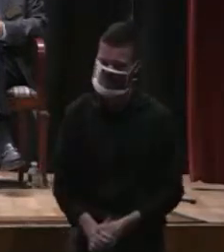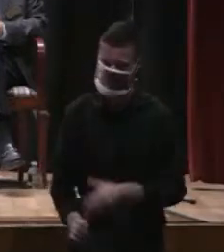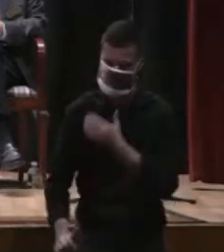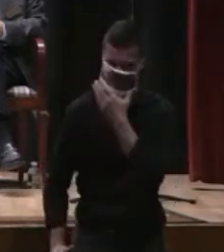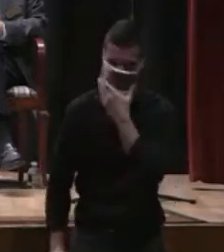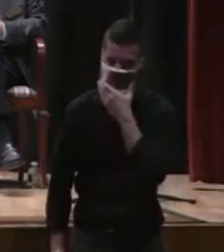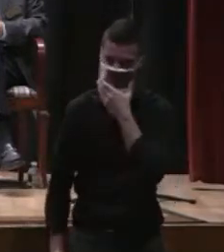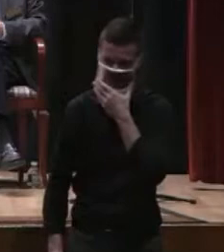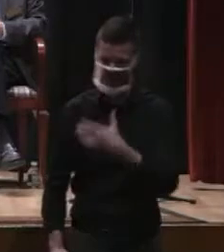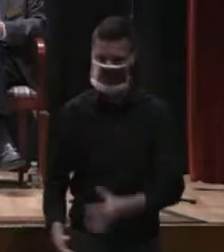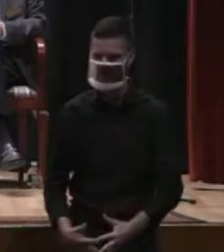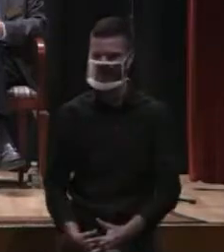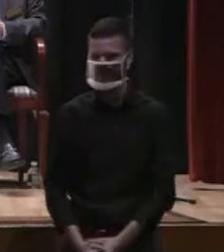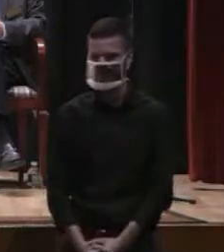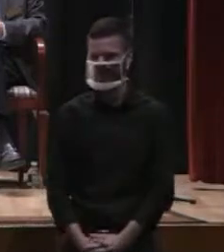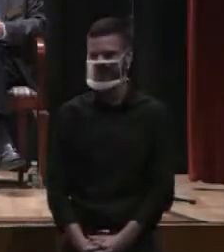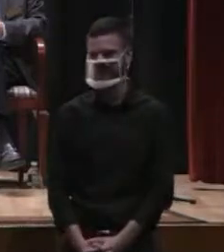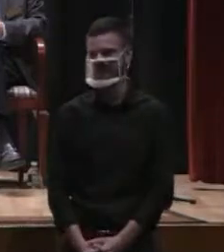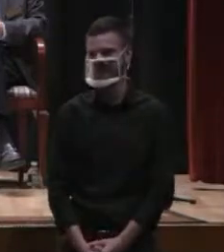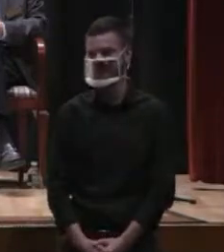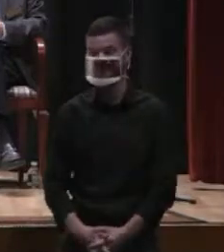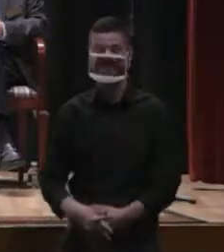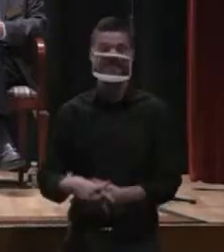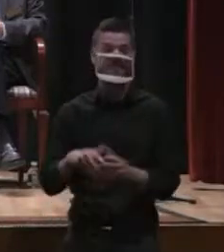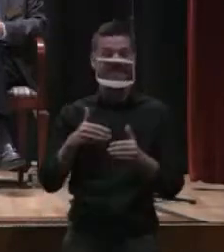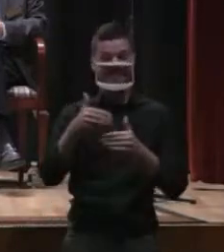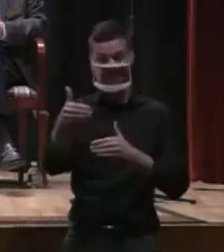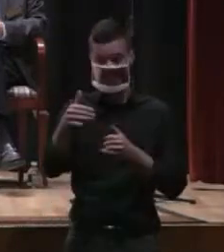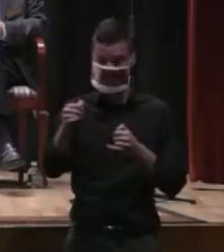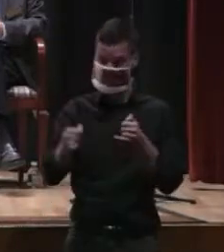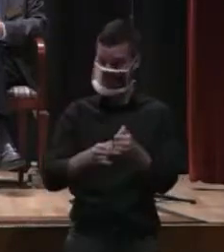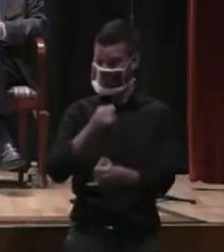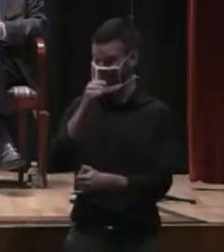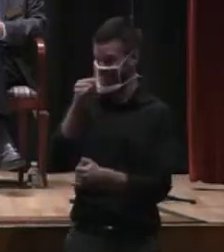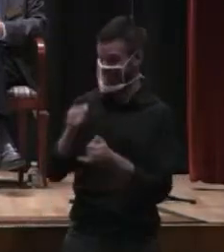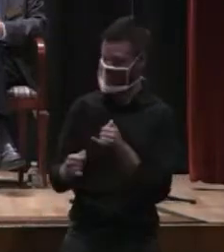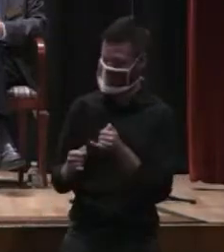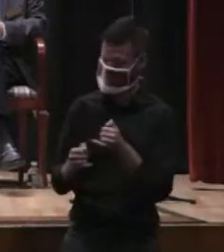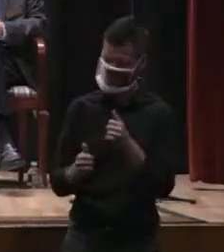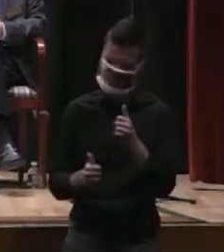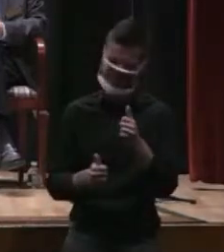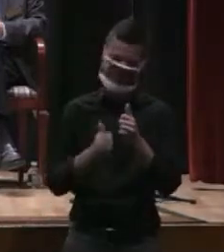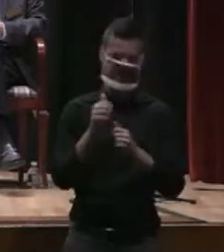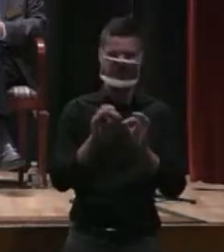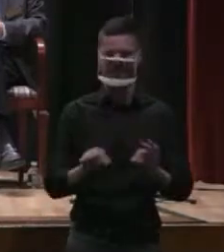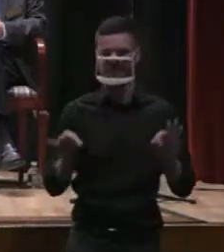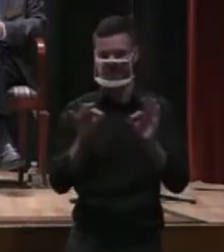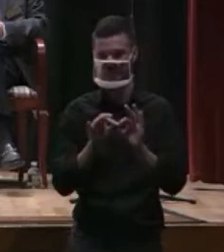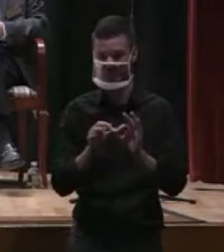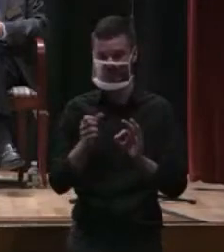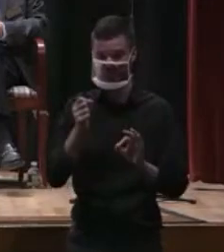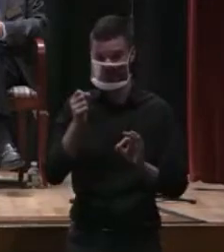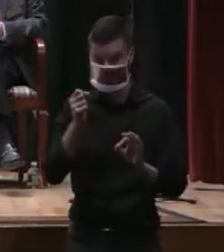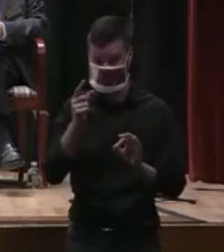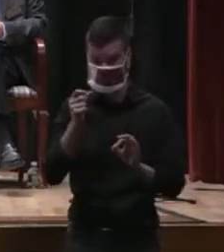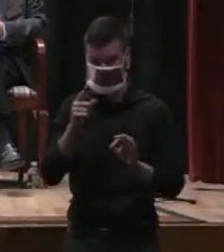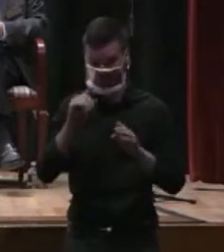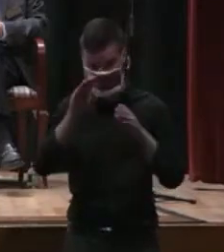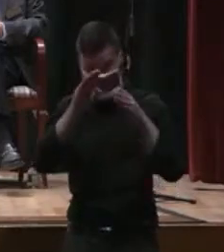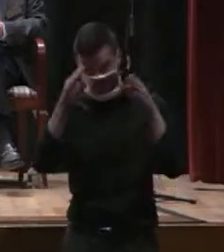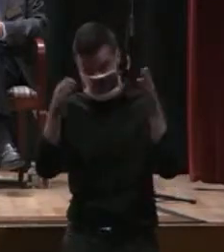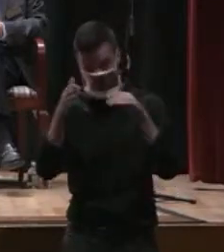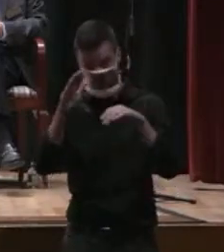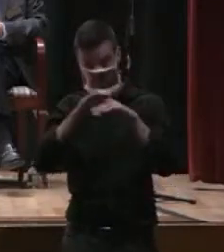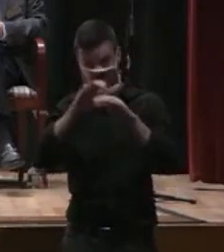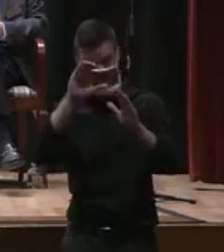Finally, the next and final step is the most important one. It requires you to follow through by focusing on the